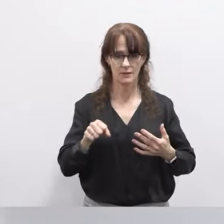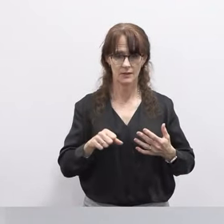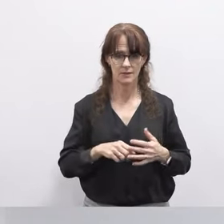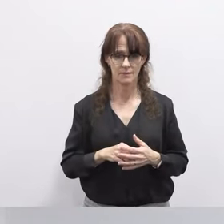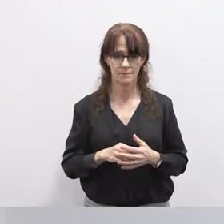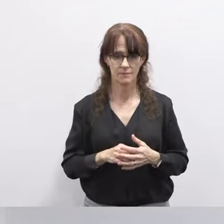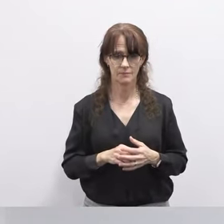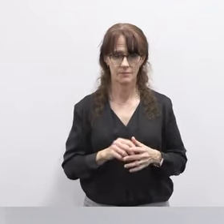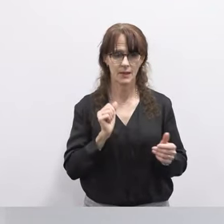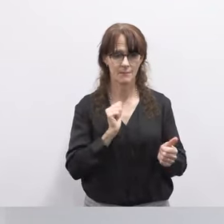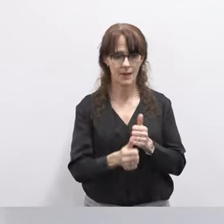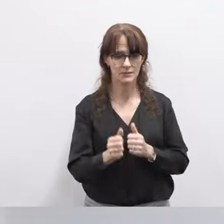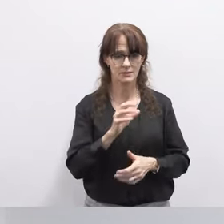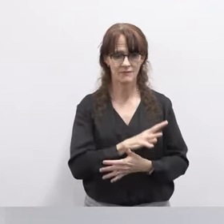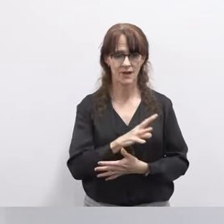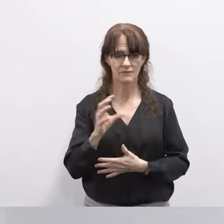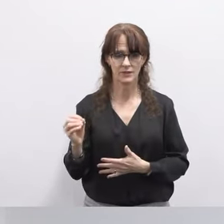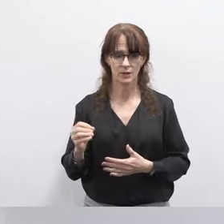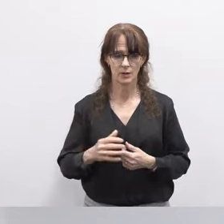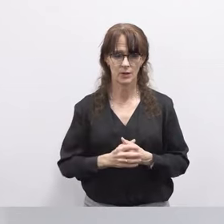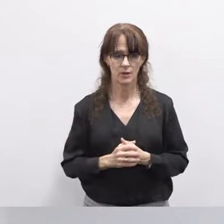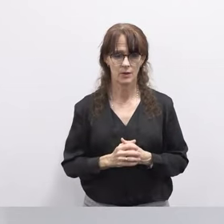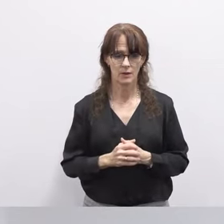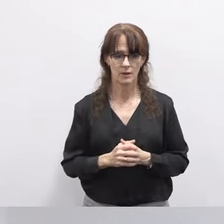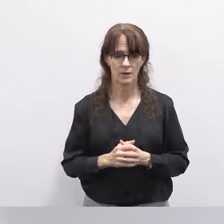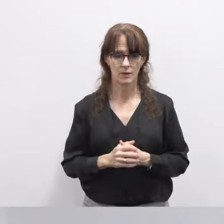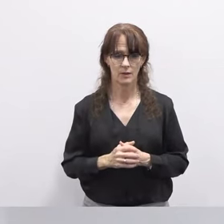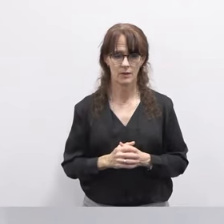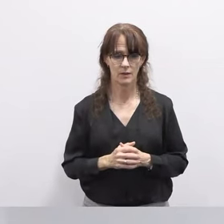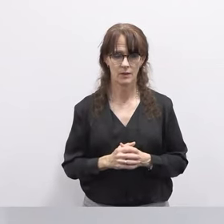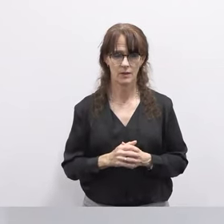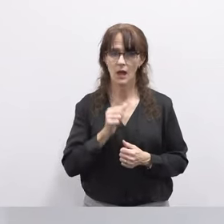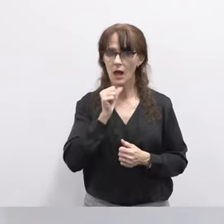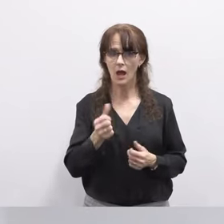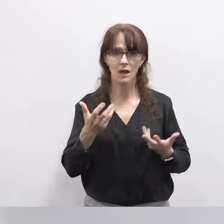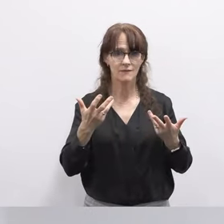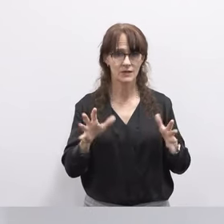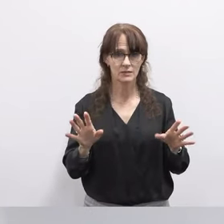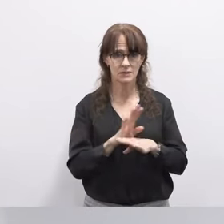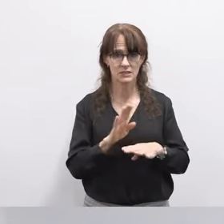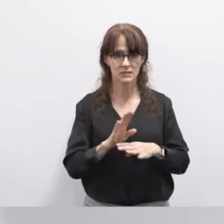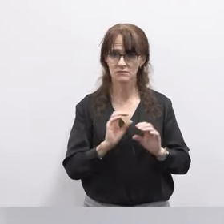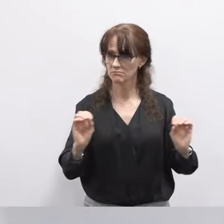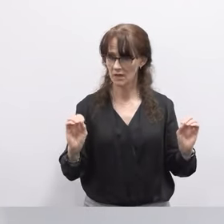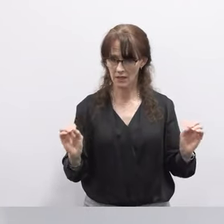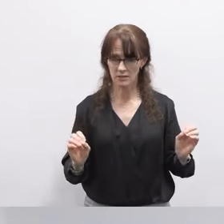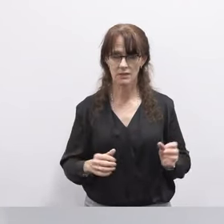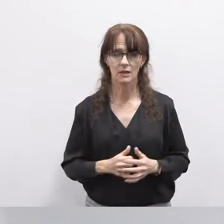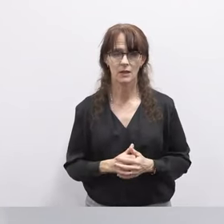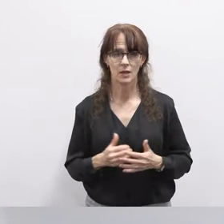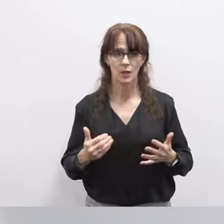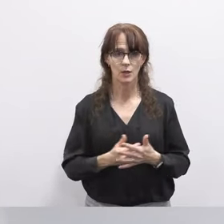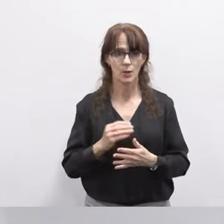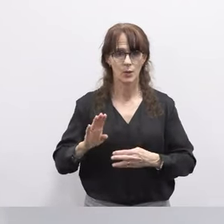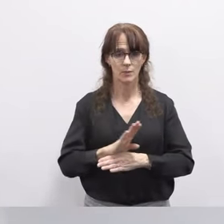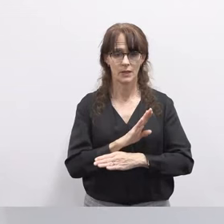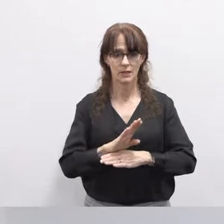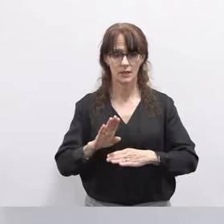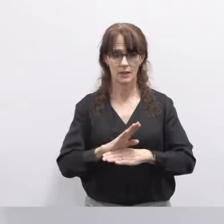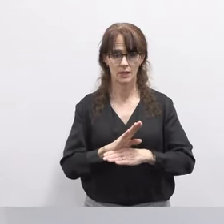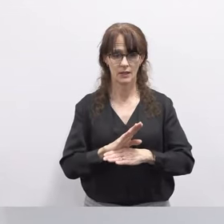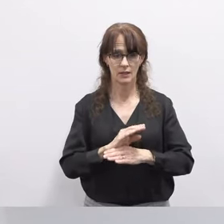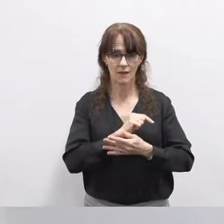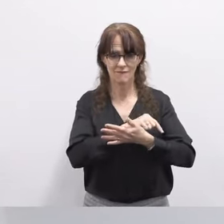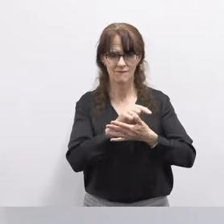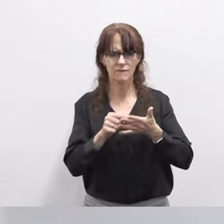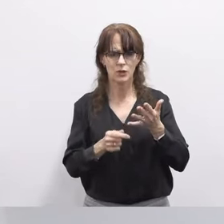So that also passes 5-0. Unfinished business, we have none. New business, we have a